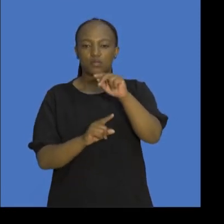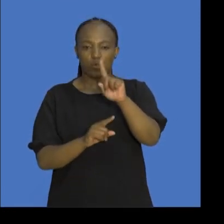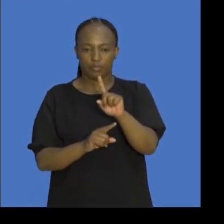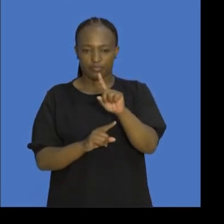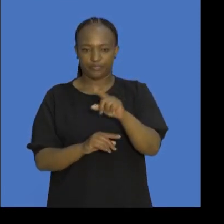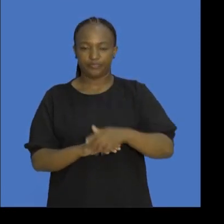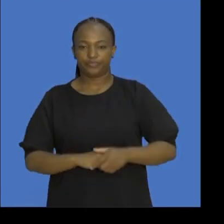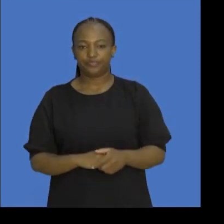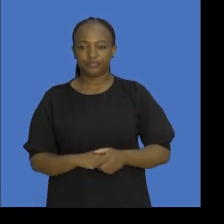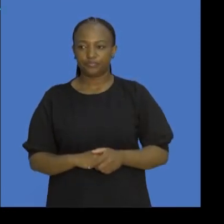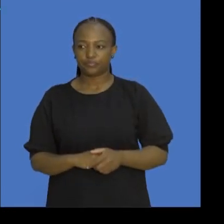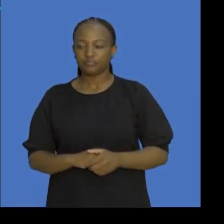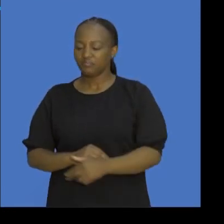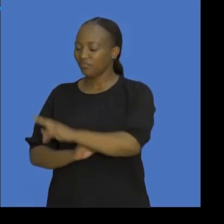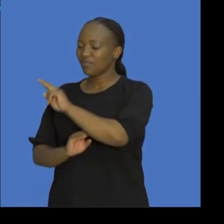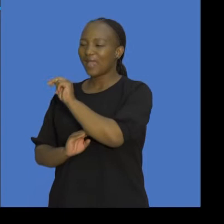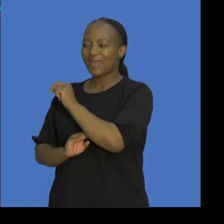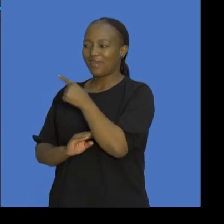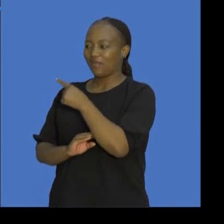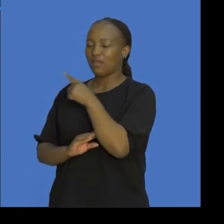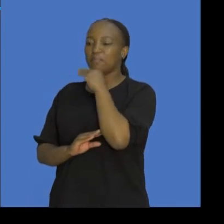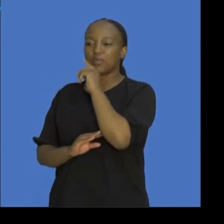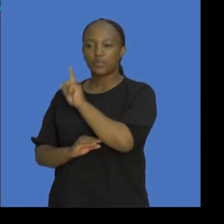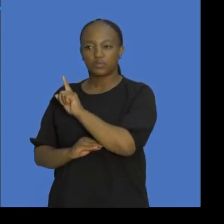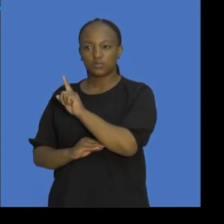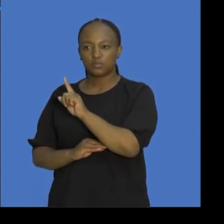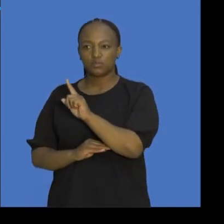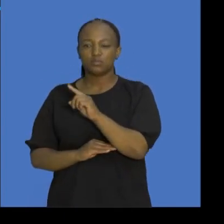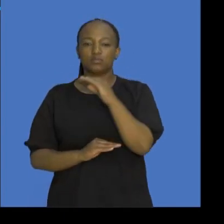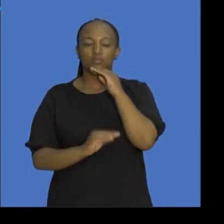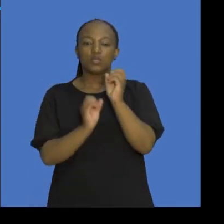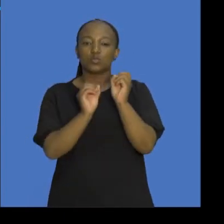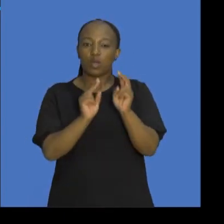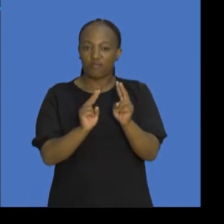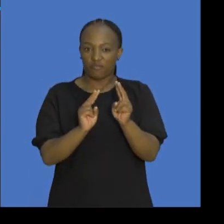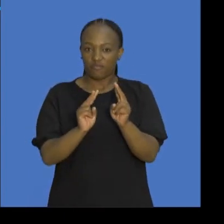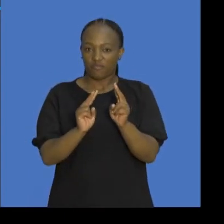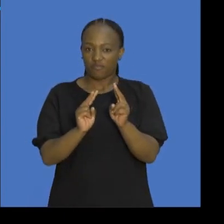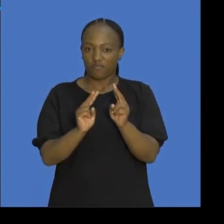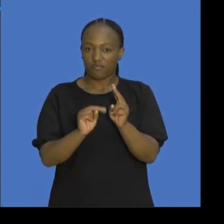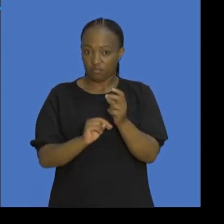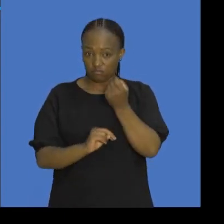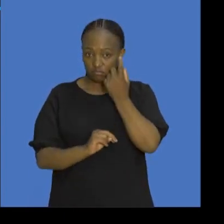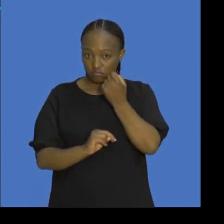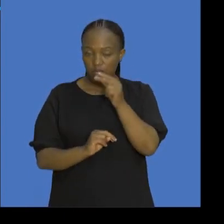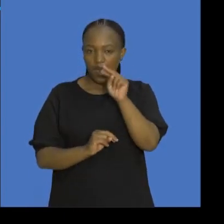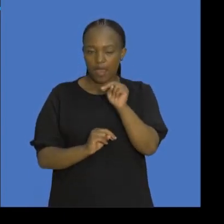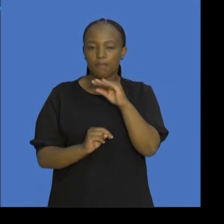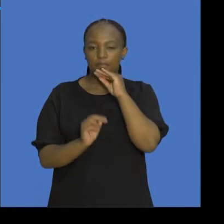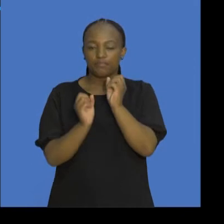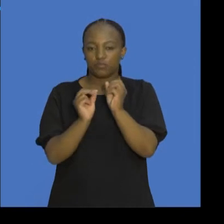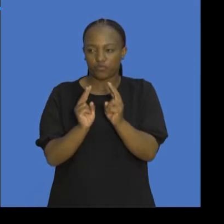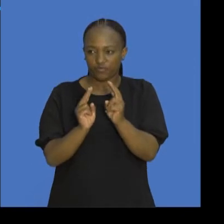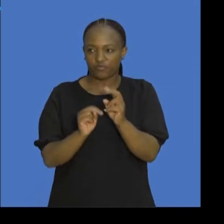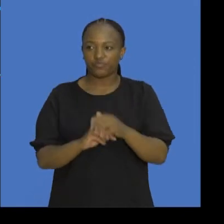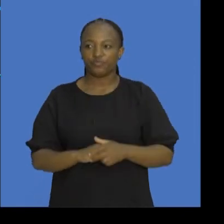So this is the position of the median. What is n? N is what? 12. Okay, are we together?